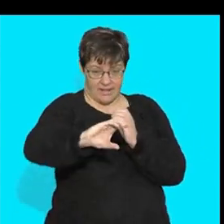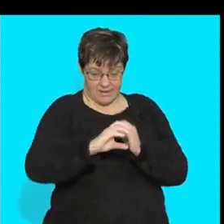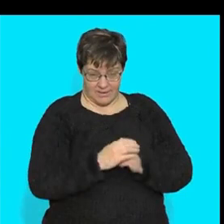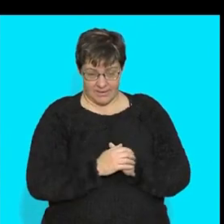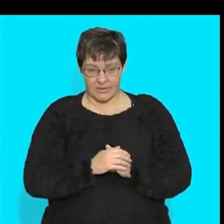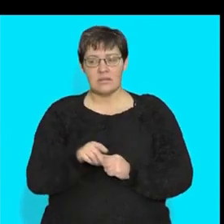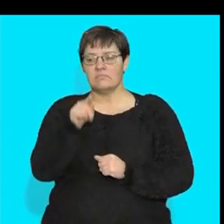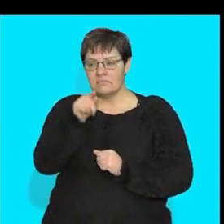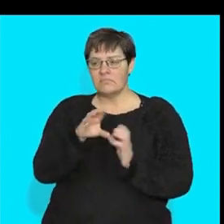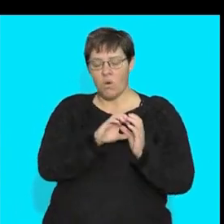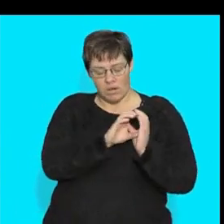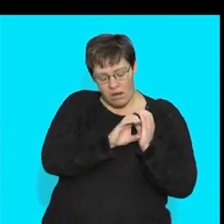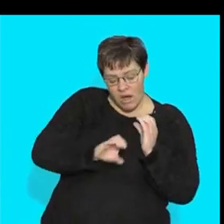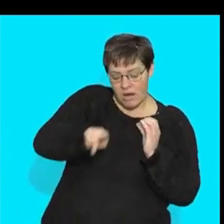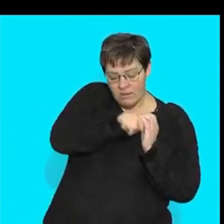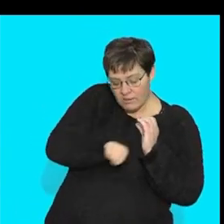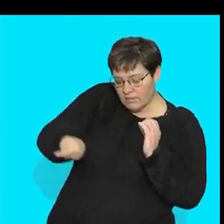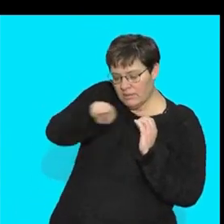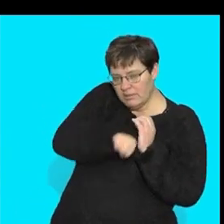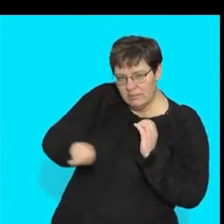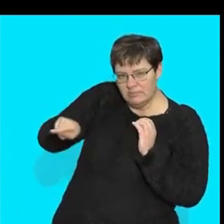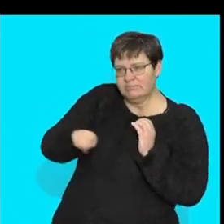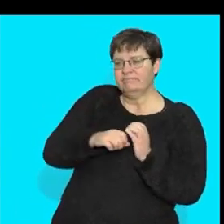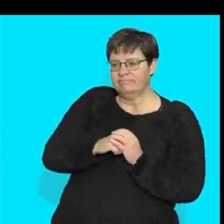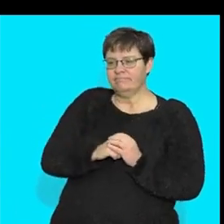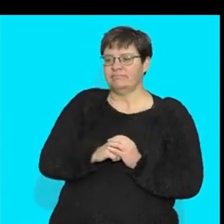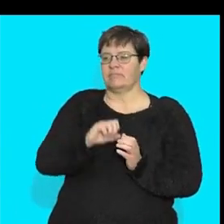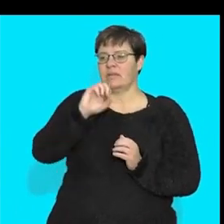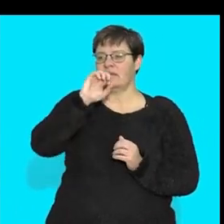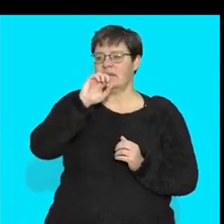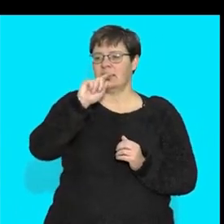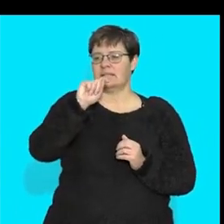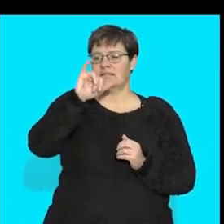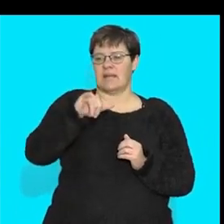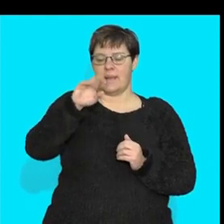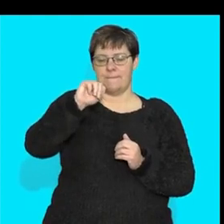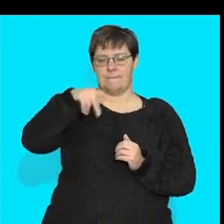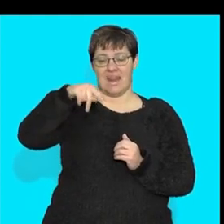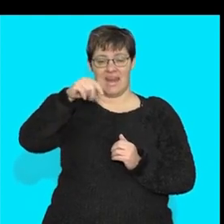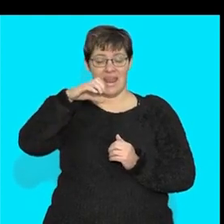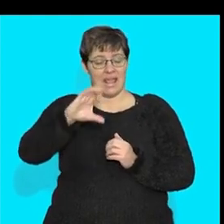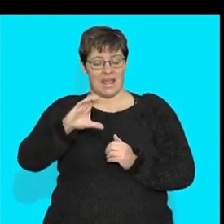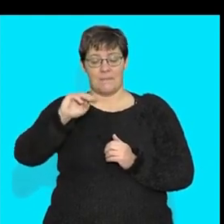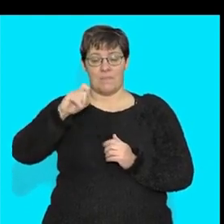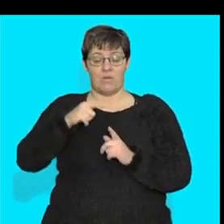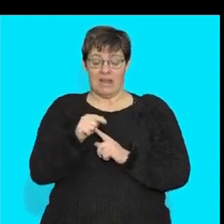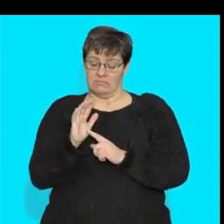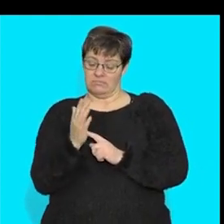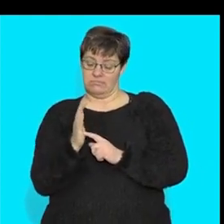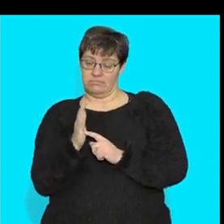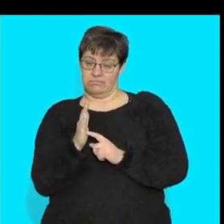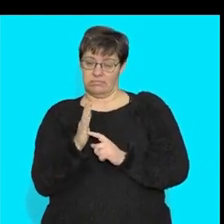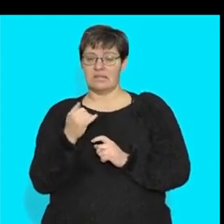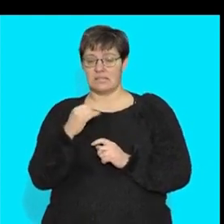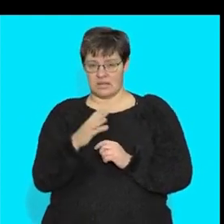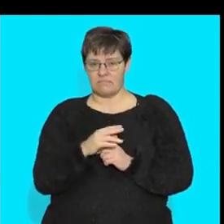canal also directs them toward the tympanic membrane. And the tympanic membrane then starts to vibrate. Now let me